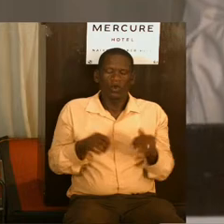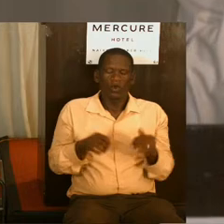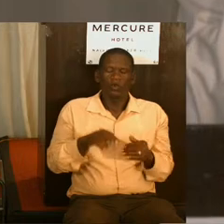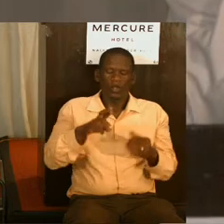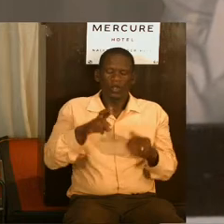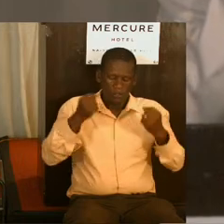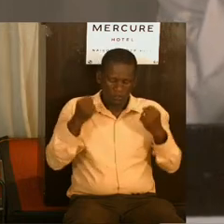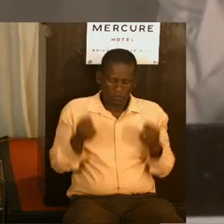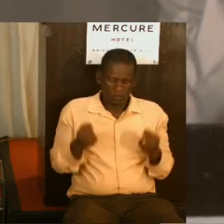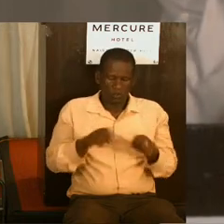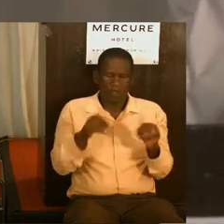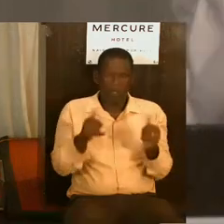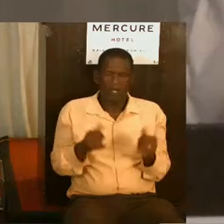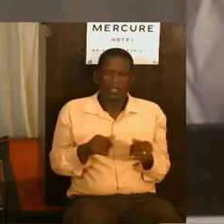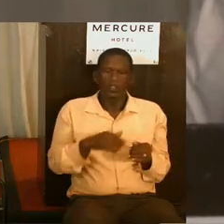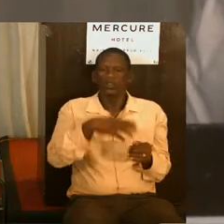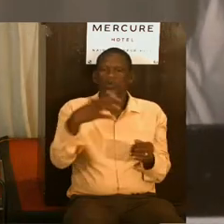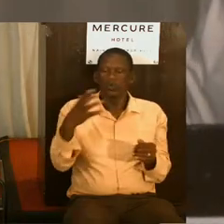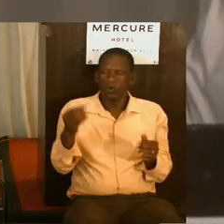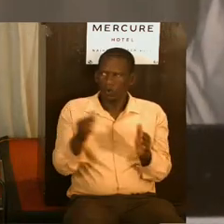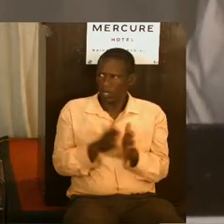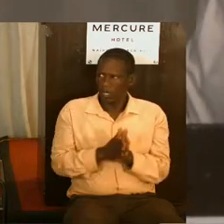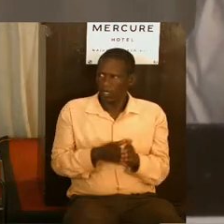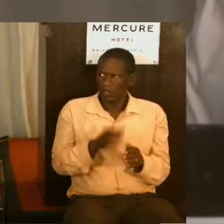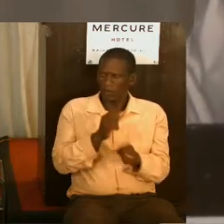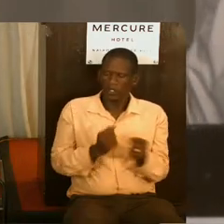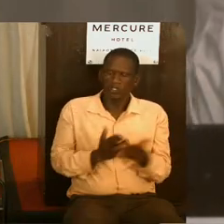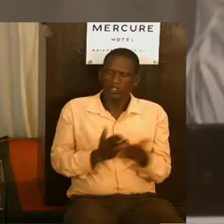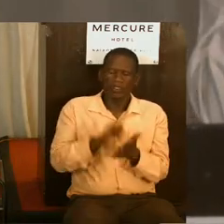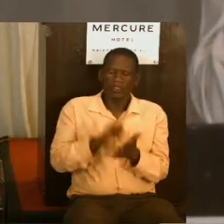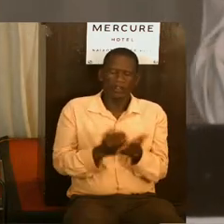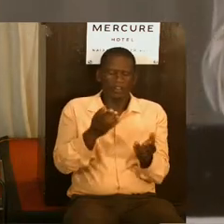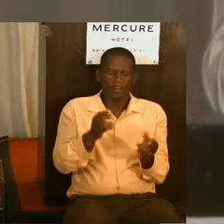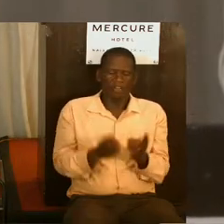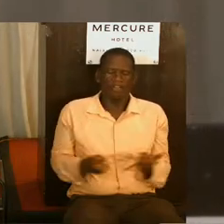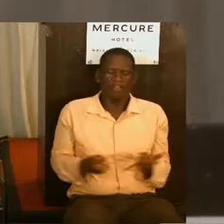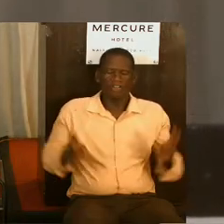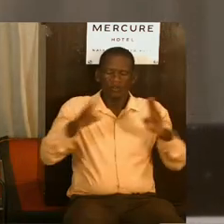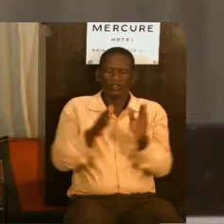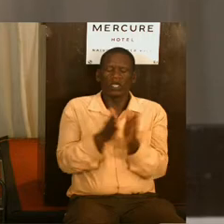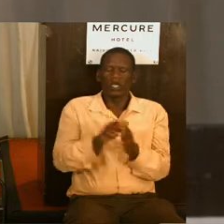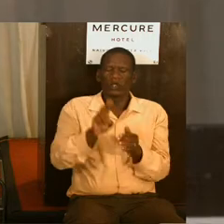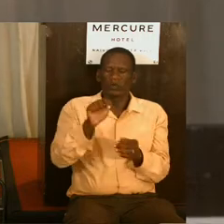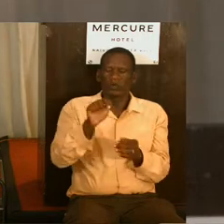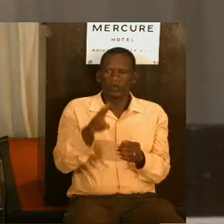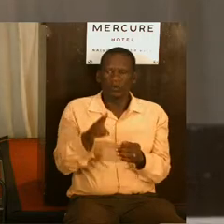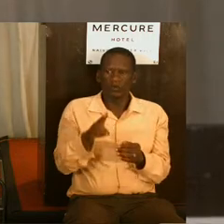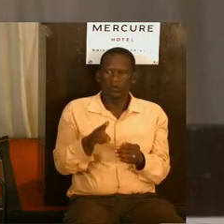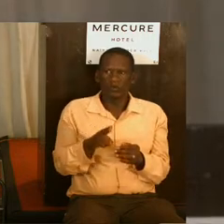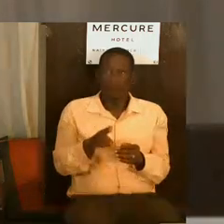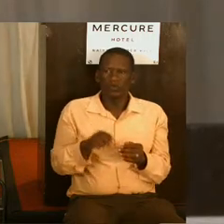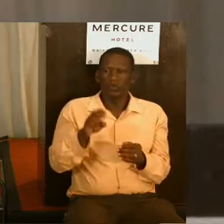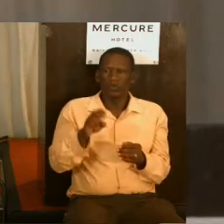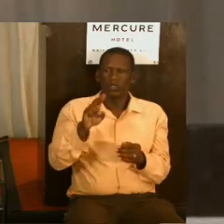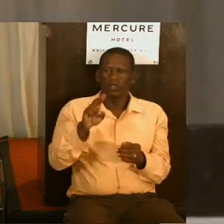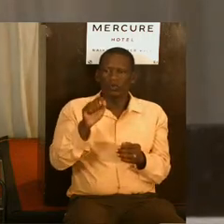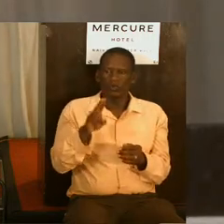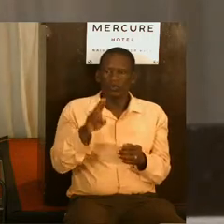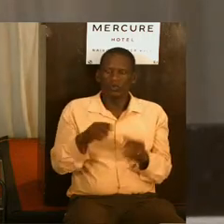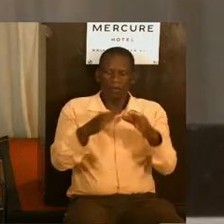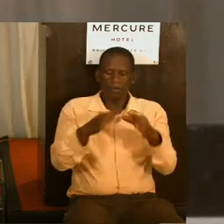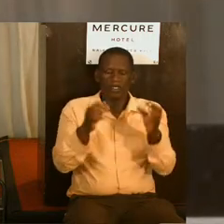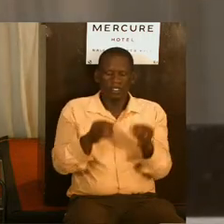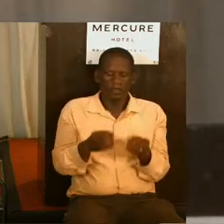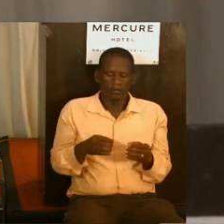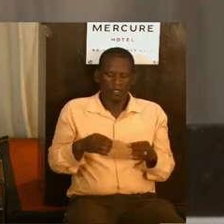energized to go and make sure that the values and utu message has